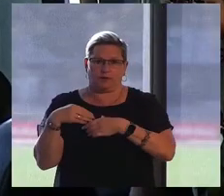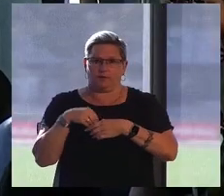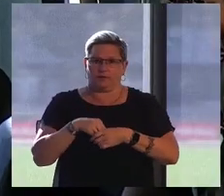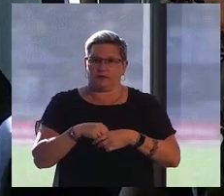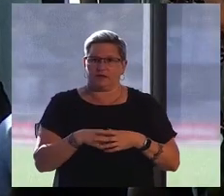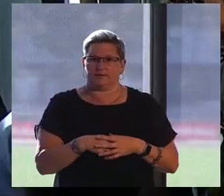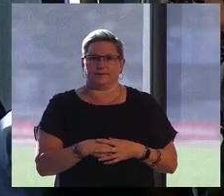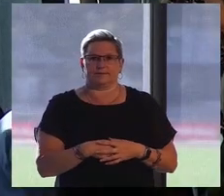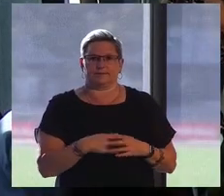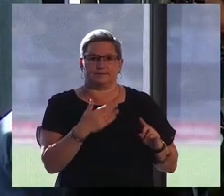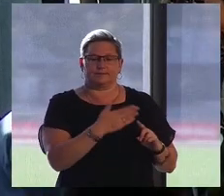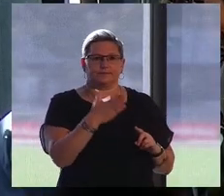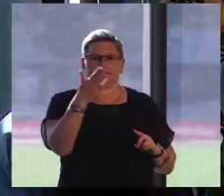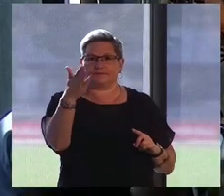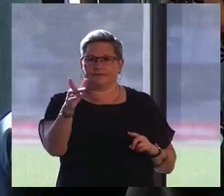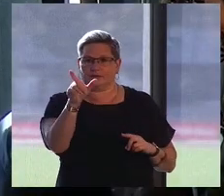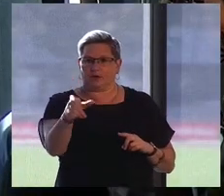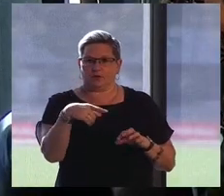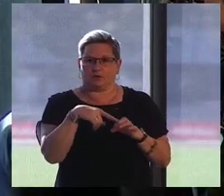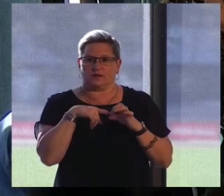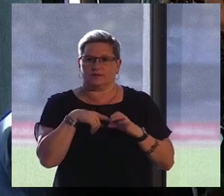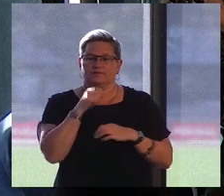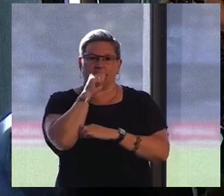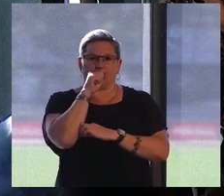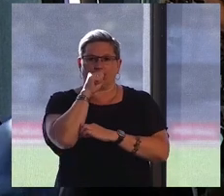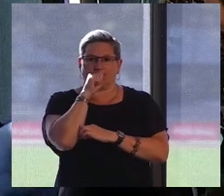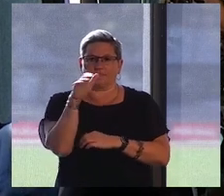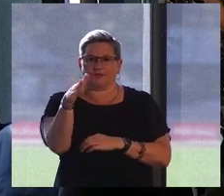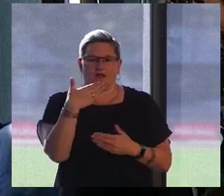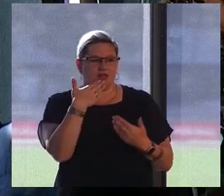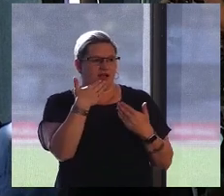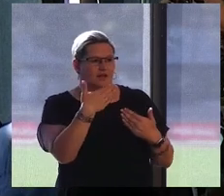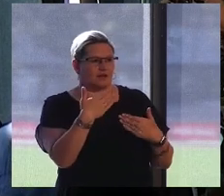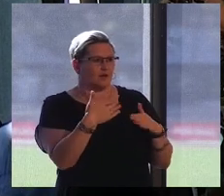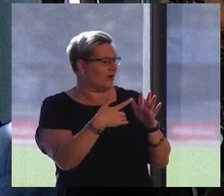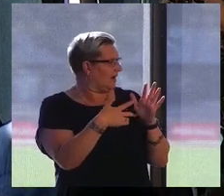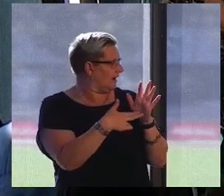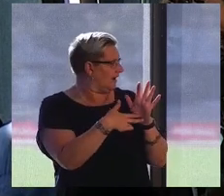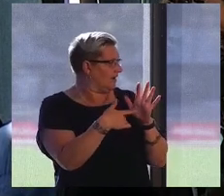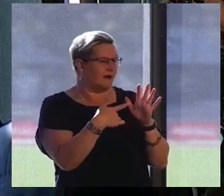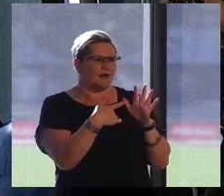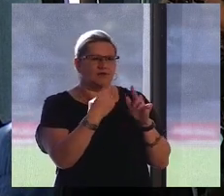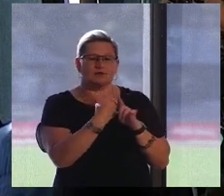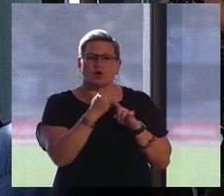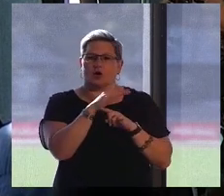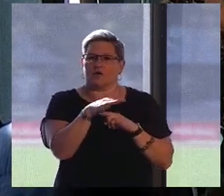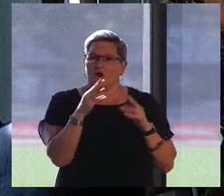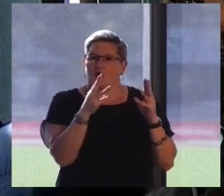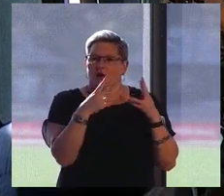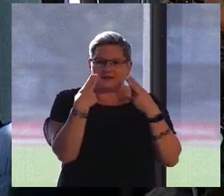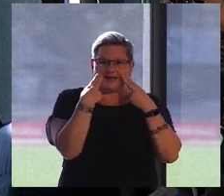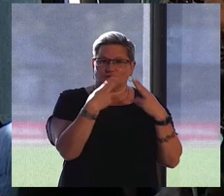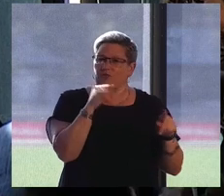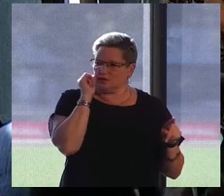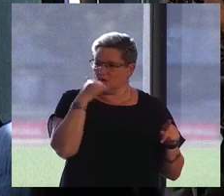Thank you very much to Anna. Thank you very much to Anna for the talk about climate and nature. Climate, we know, is incredibly